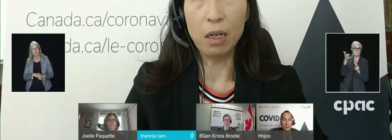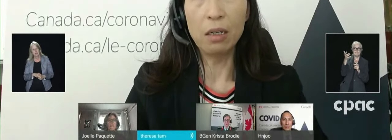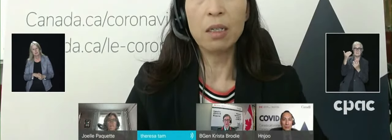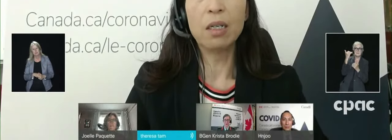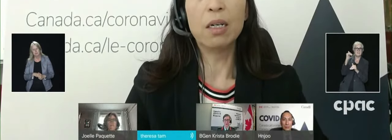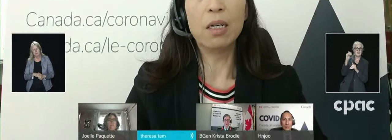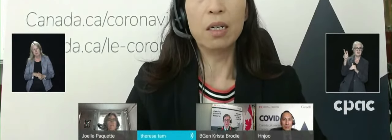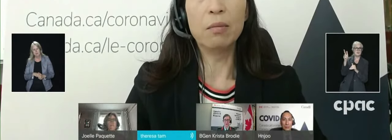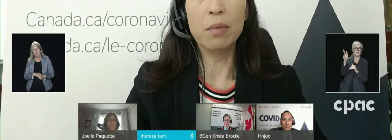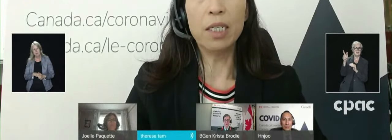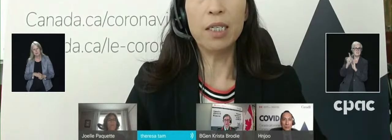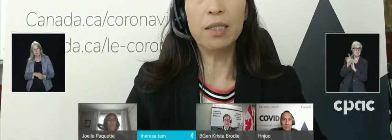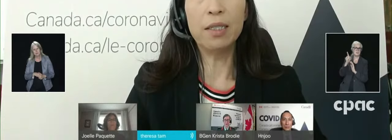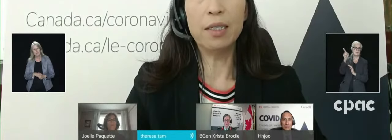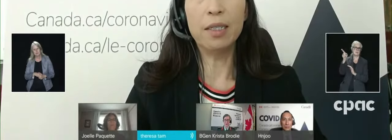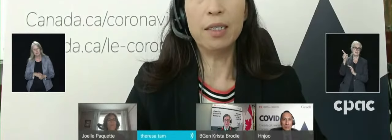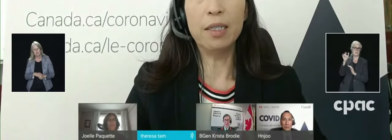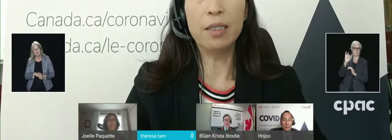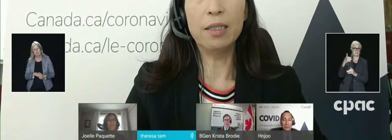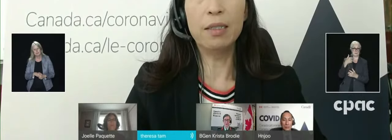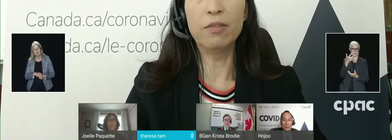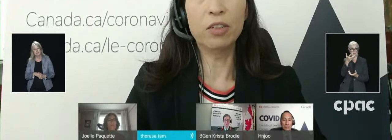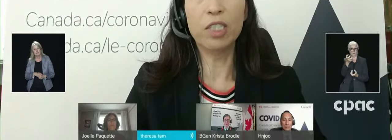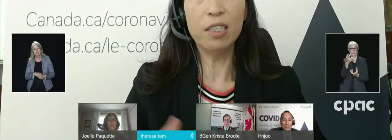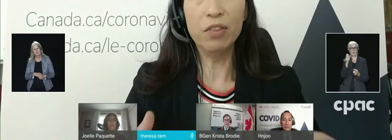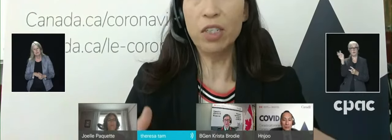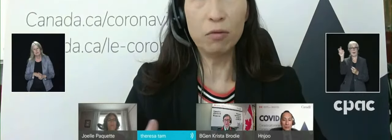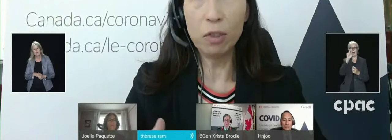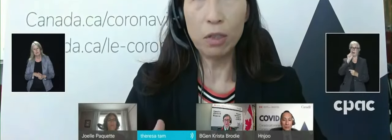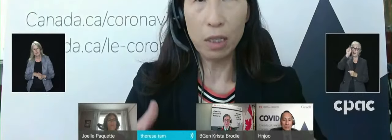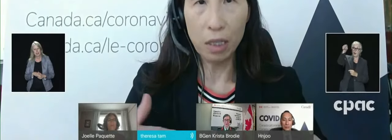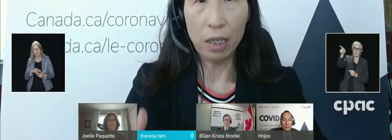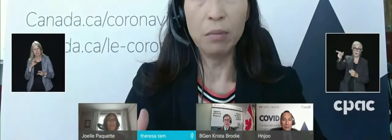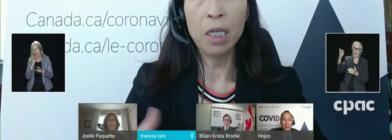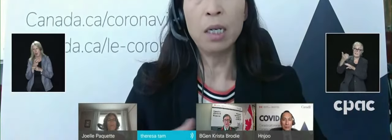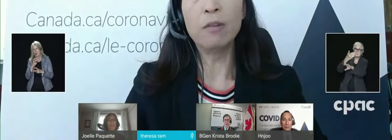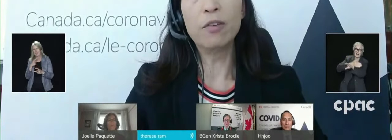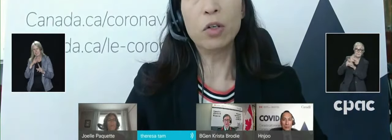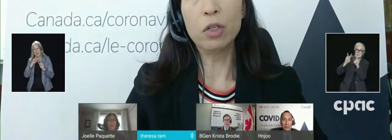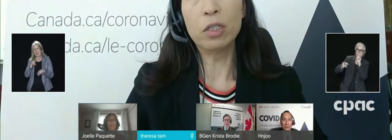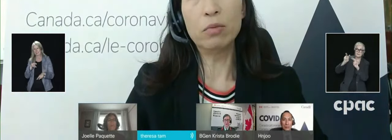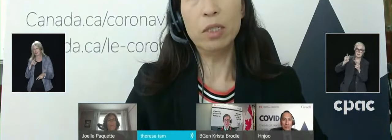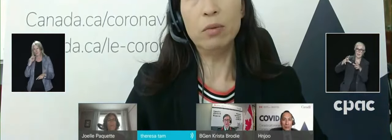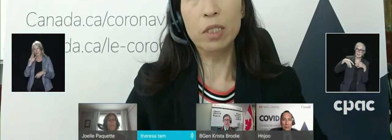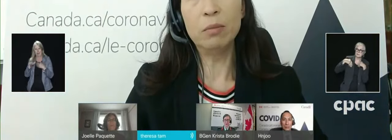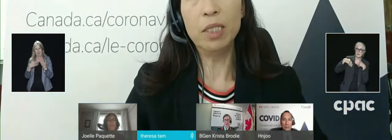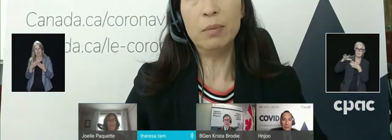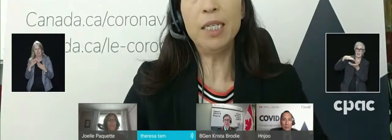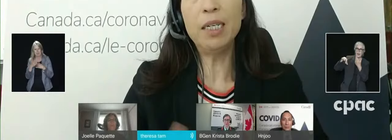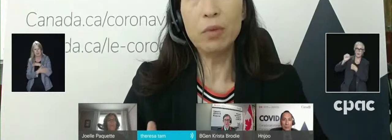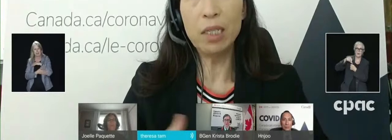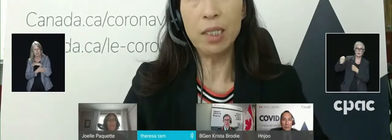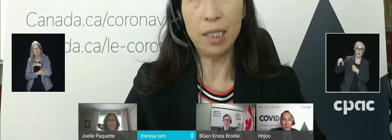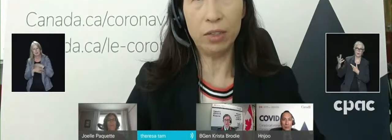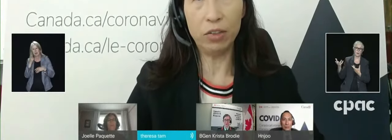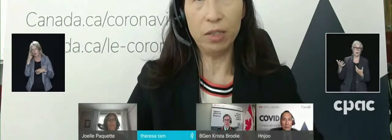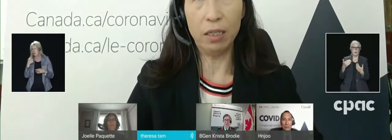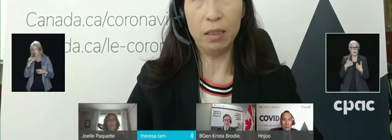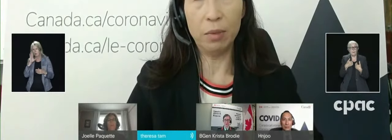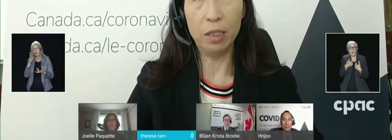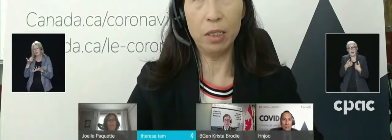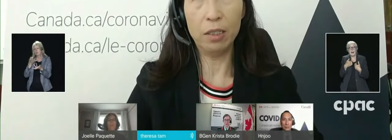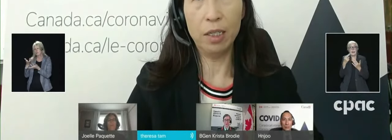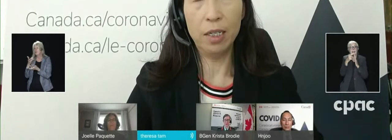rules are, because it is difficult to give you a rule of thumb. Of course, we will be speaking with